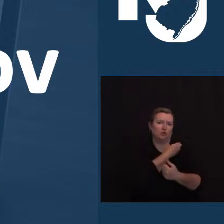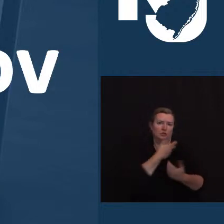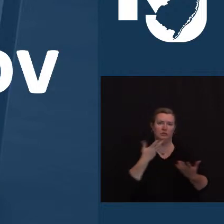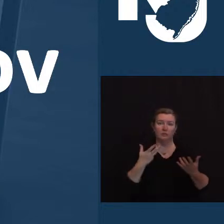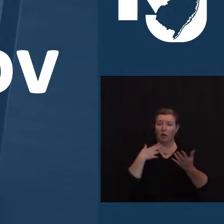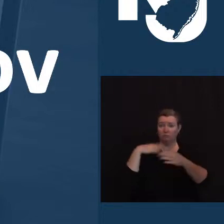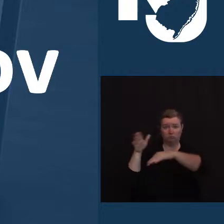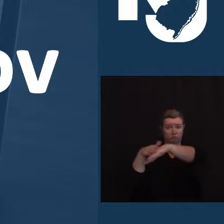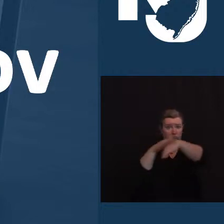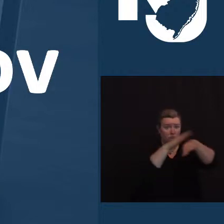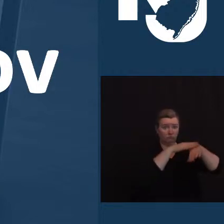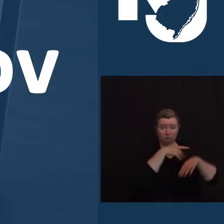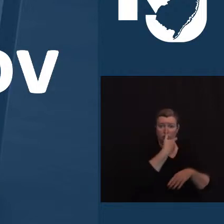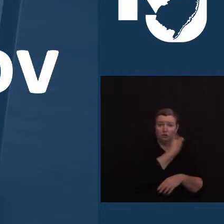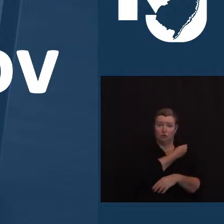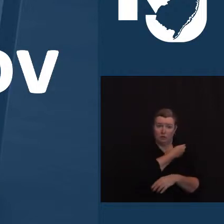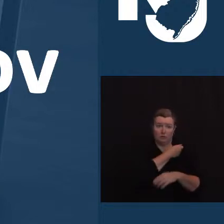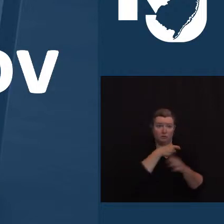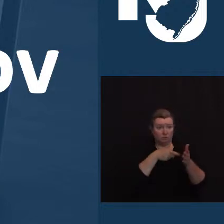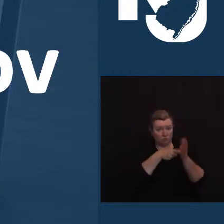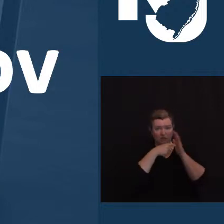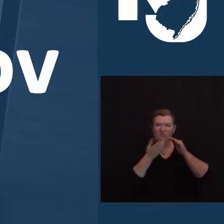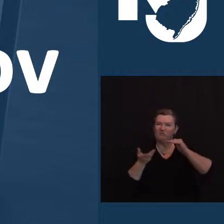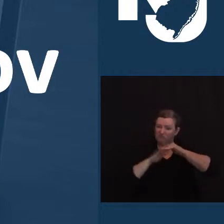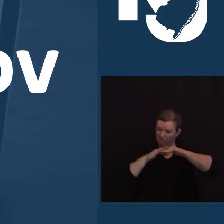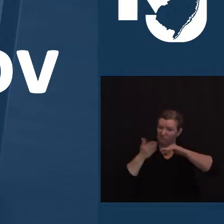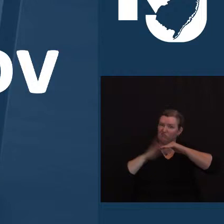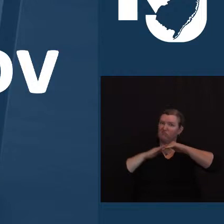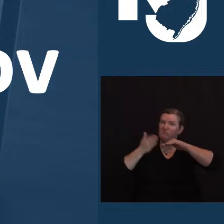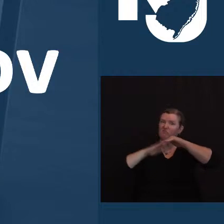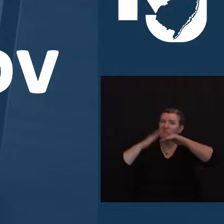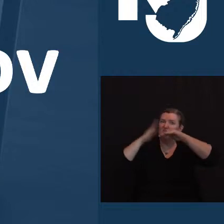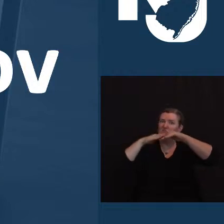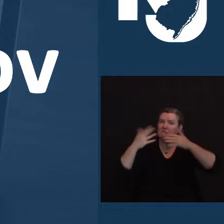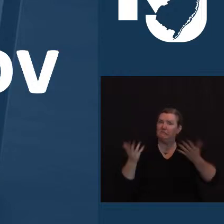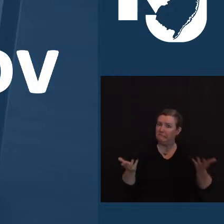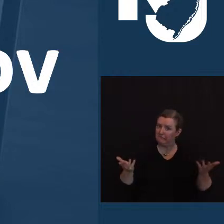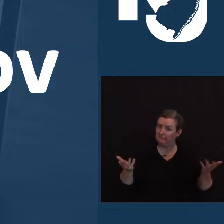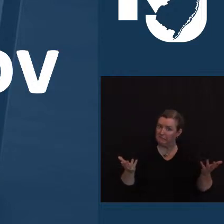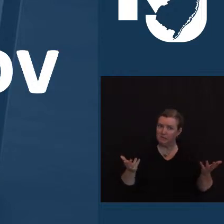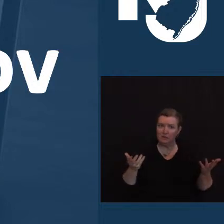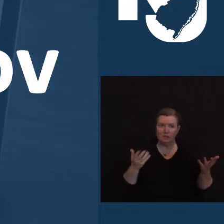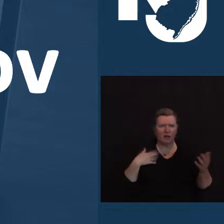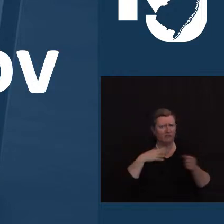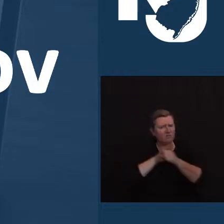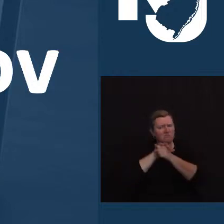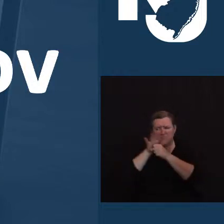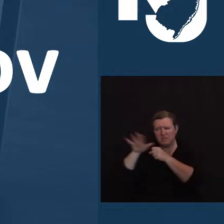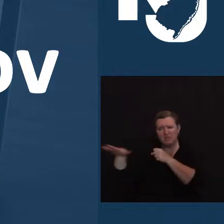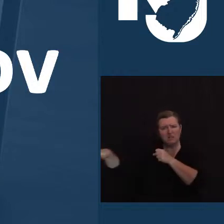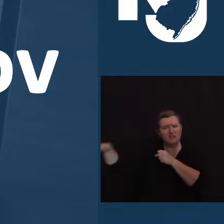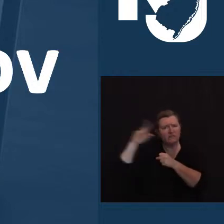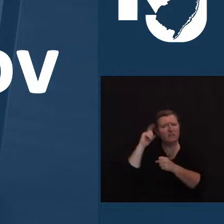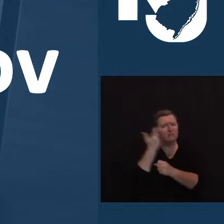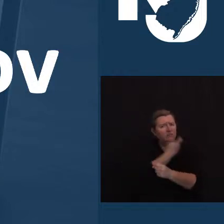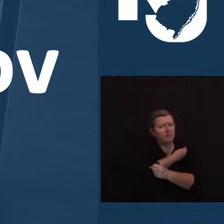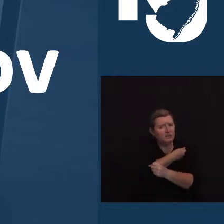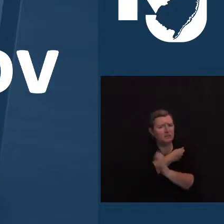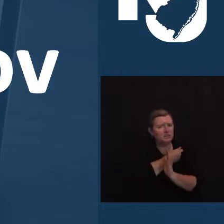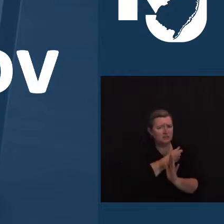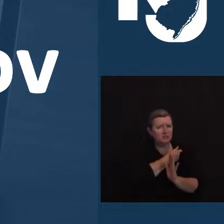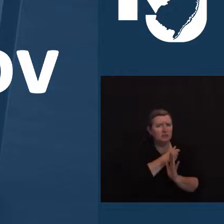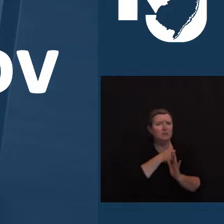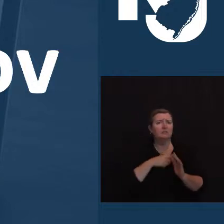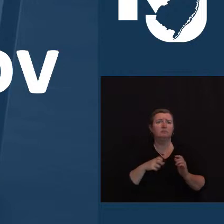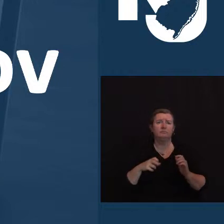in vaccine demand. Now, to be clear, we are confident that we have both the supply and the distribution capacity to serve everyone.